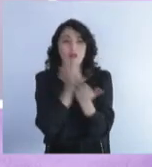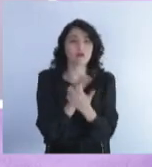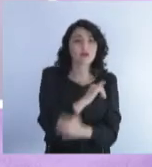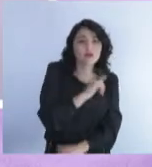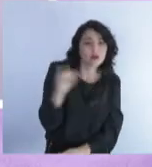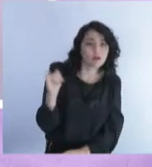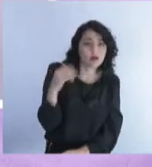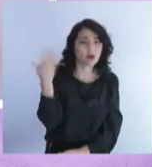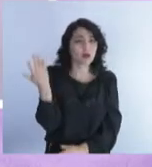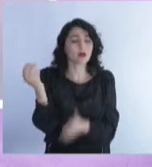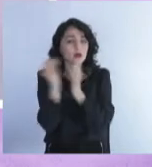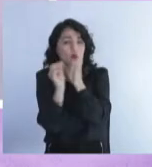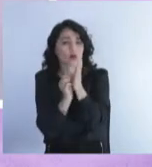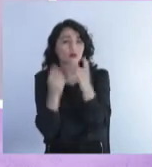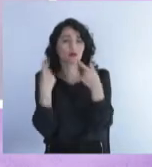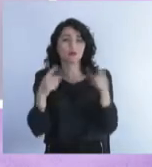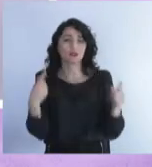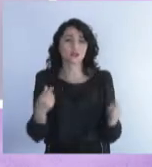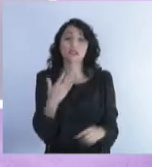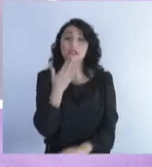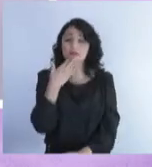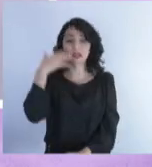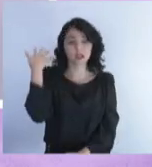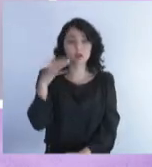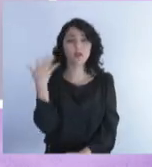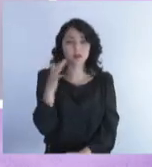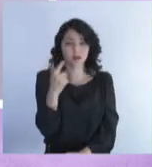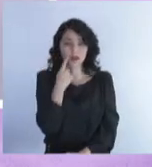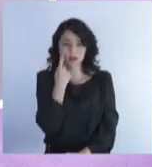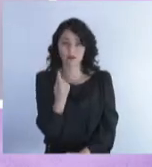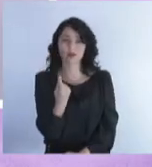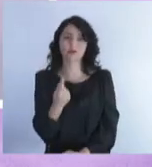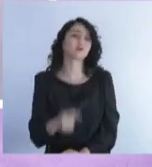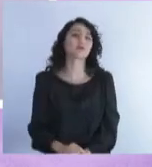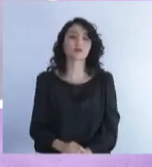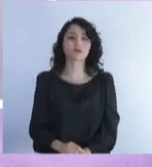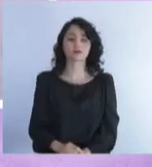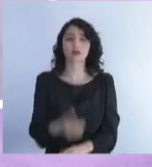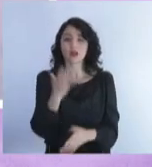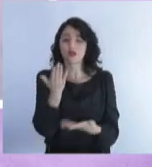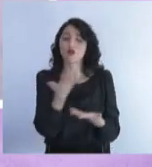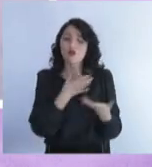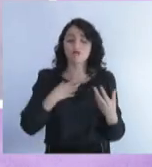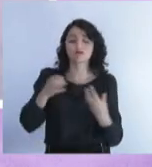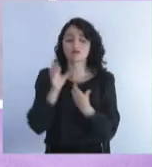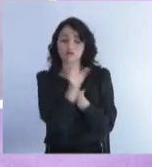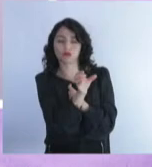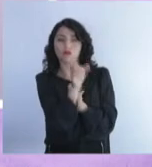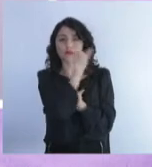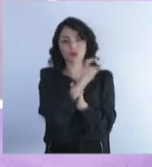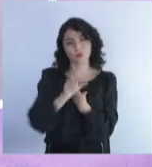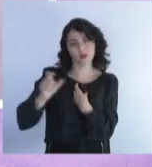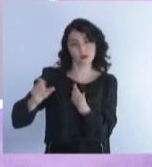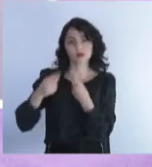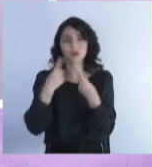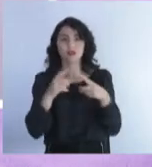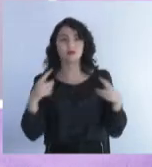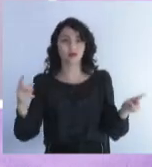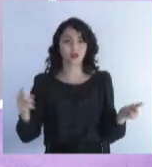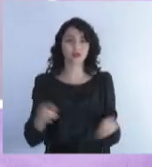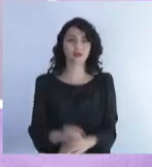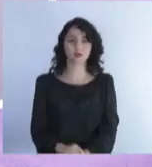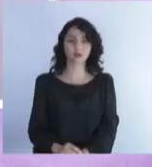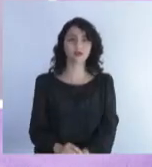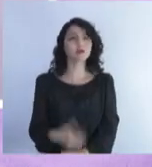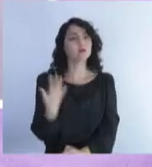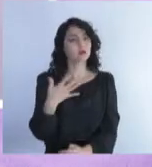notice other people. But then you might notice, you might tune in, you might empathize, you might see that person needs help, and